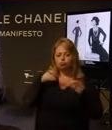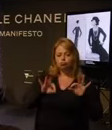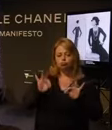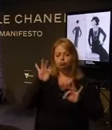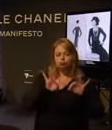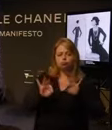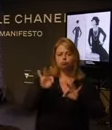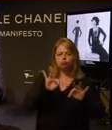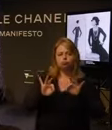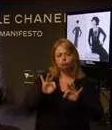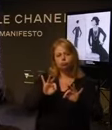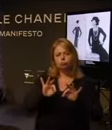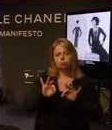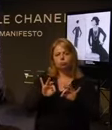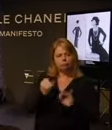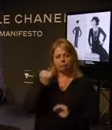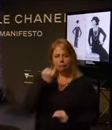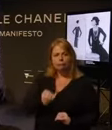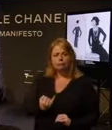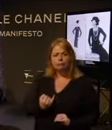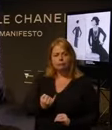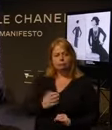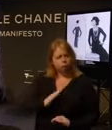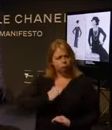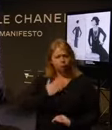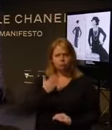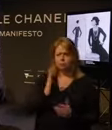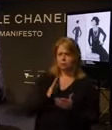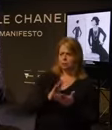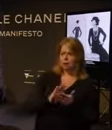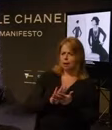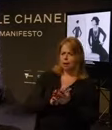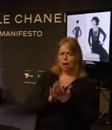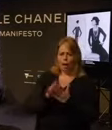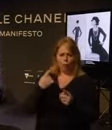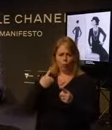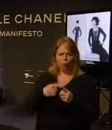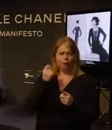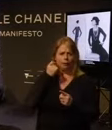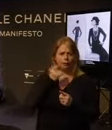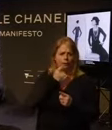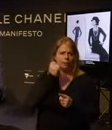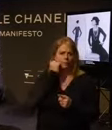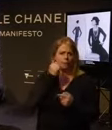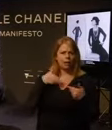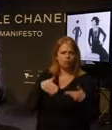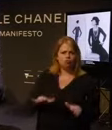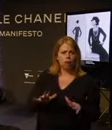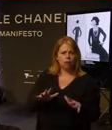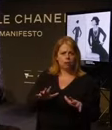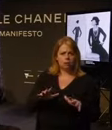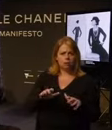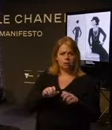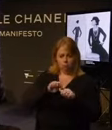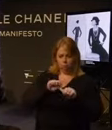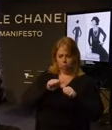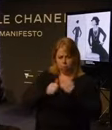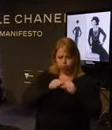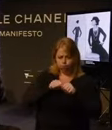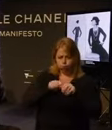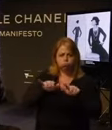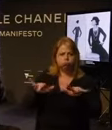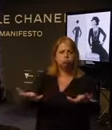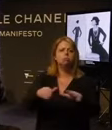interesting, but it's fascinating how quickly the little black dress was taken up. And we see